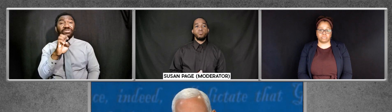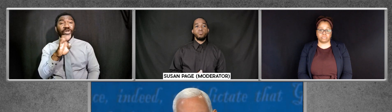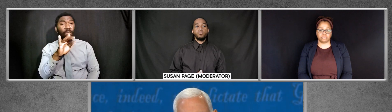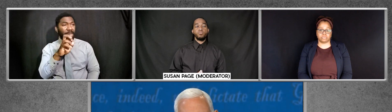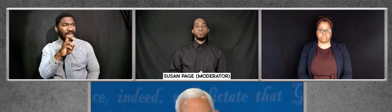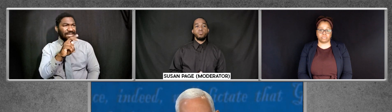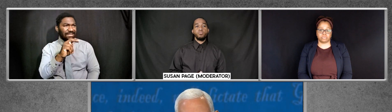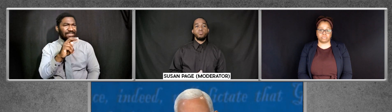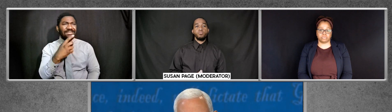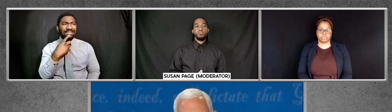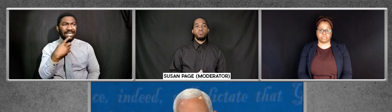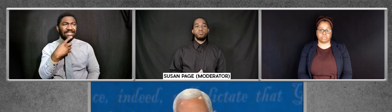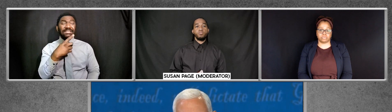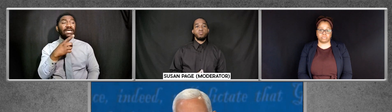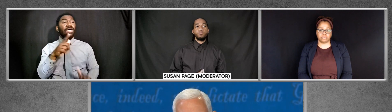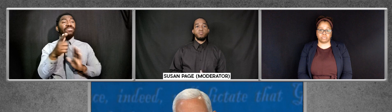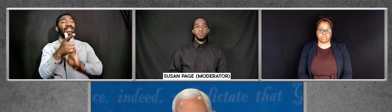bias against minorities,